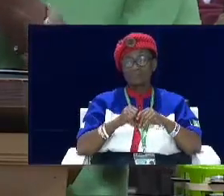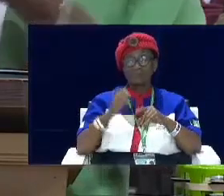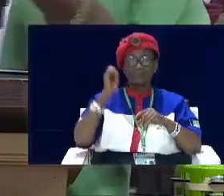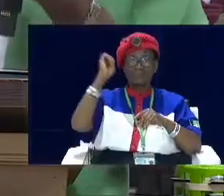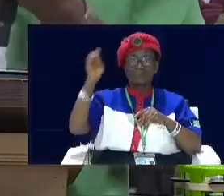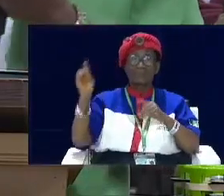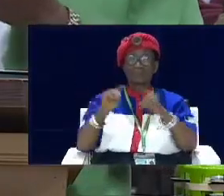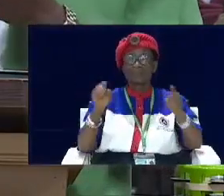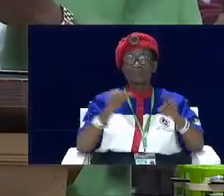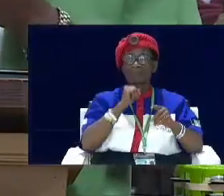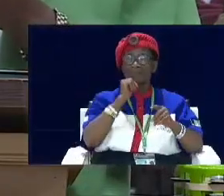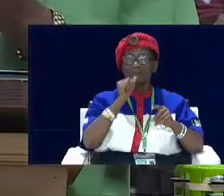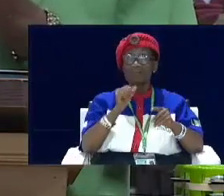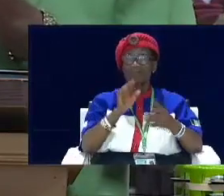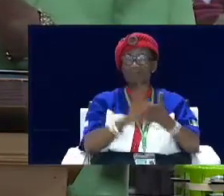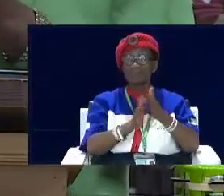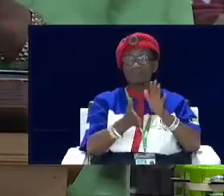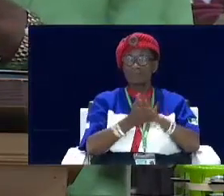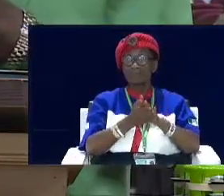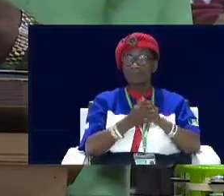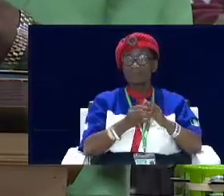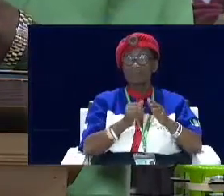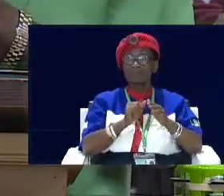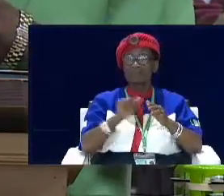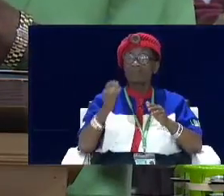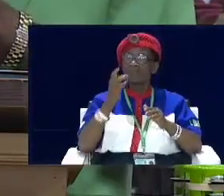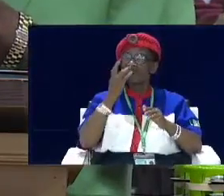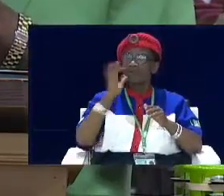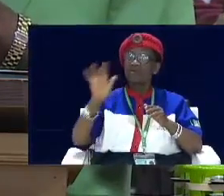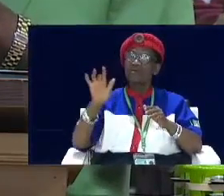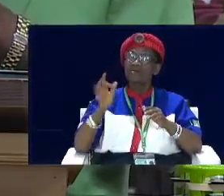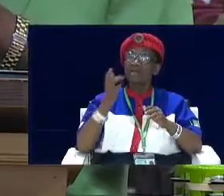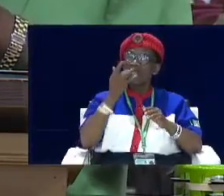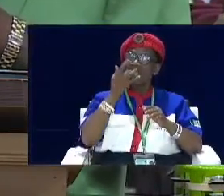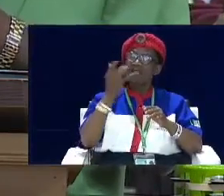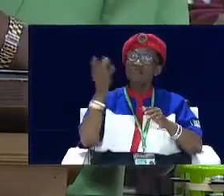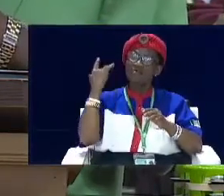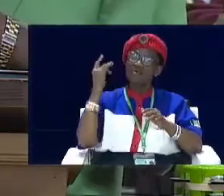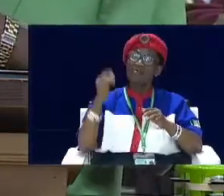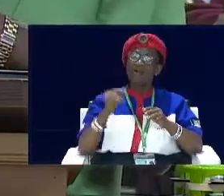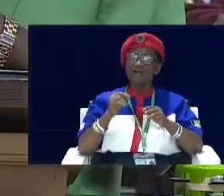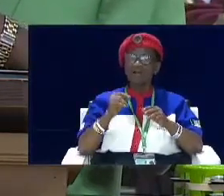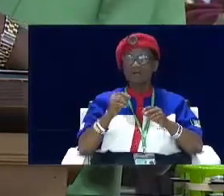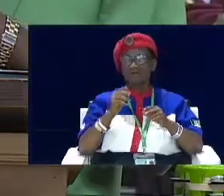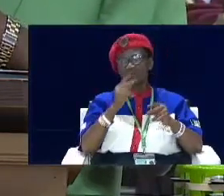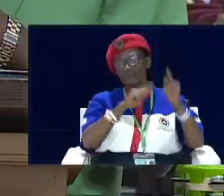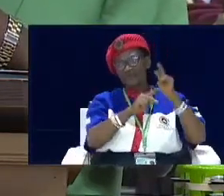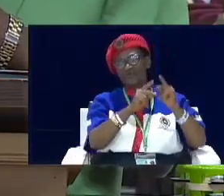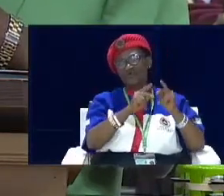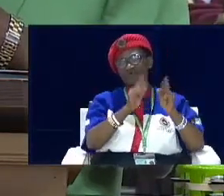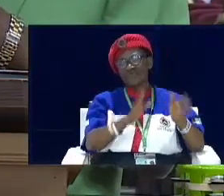become an ex-prophet. Ko wa di woli ana tabi woli atijo.